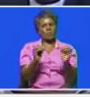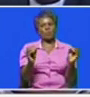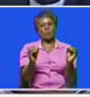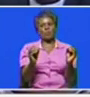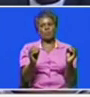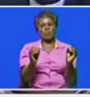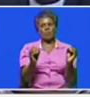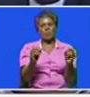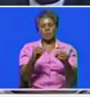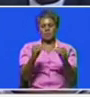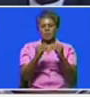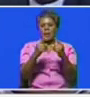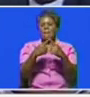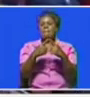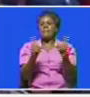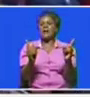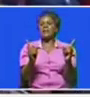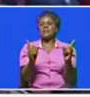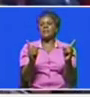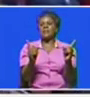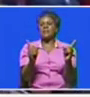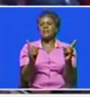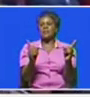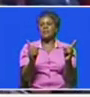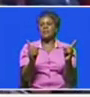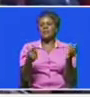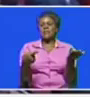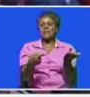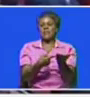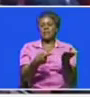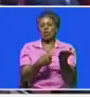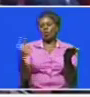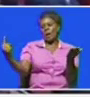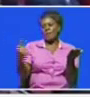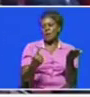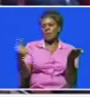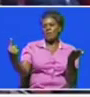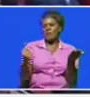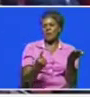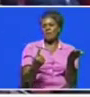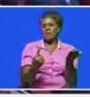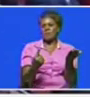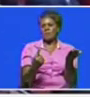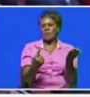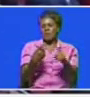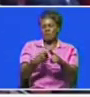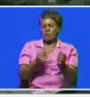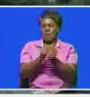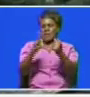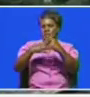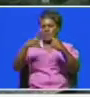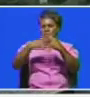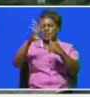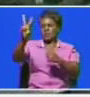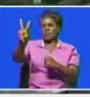them to attend sittings, but have always gone round it through technical appearances, a strategy dating back to